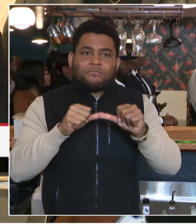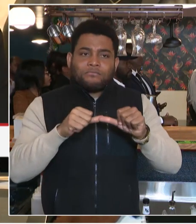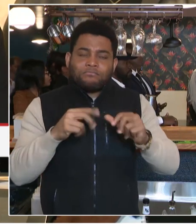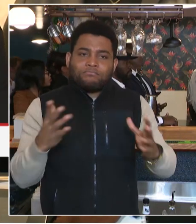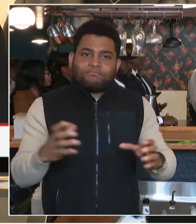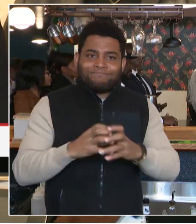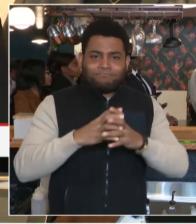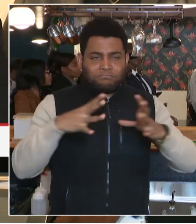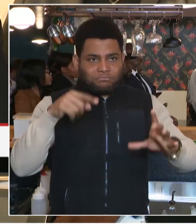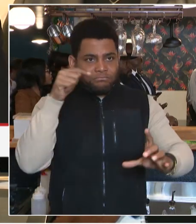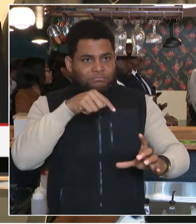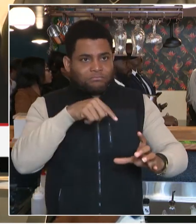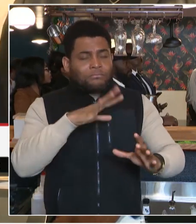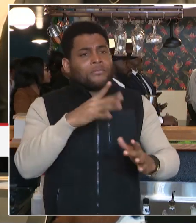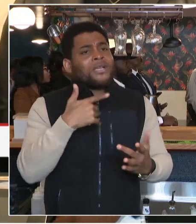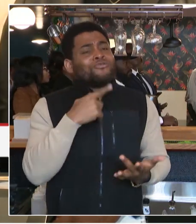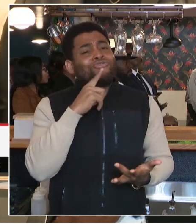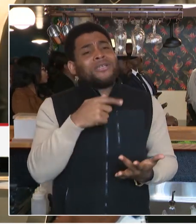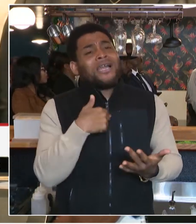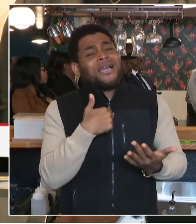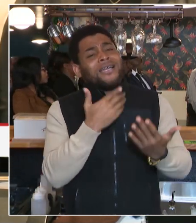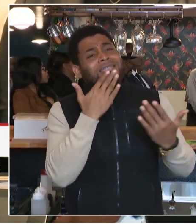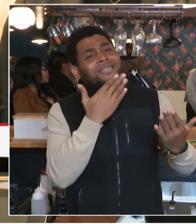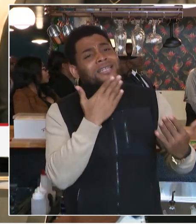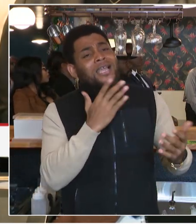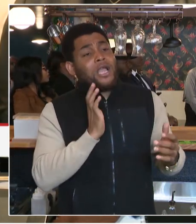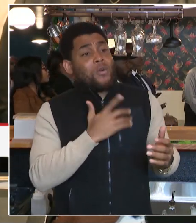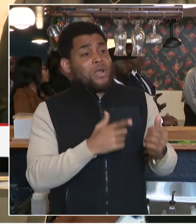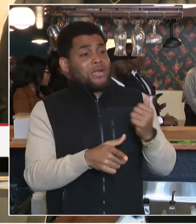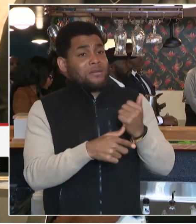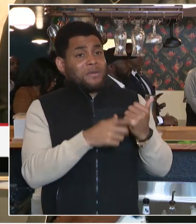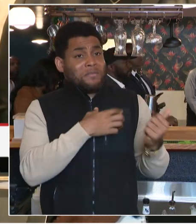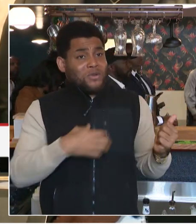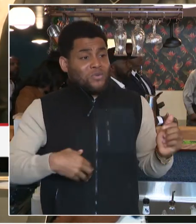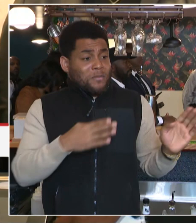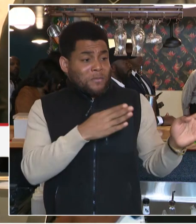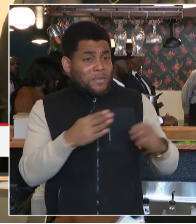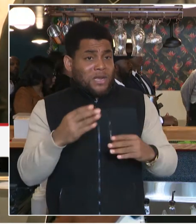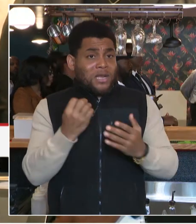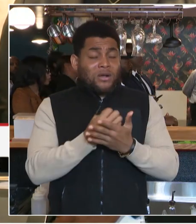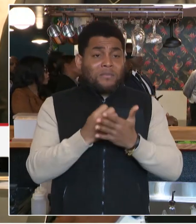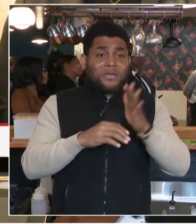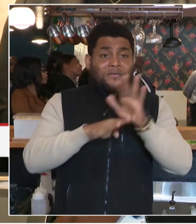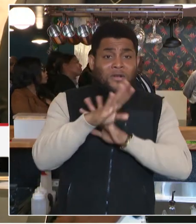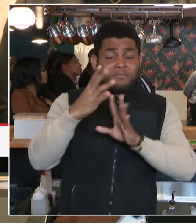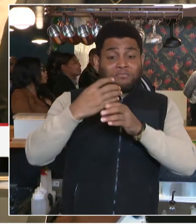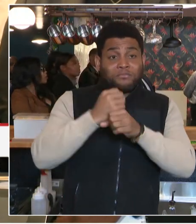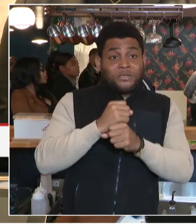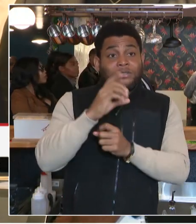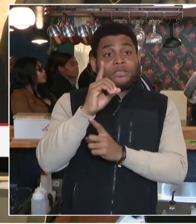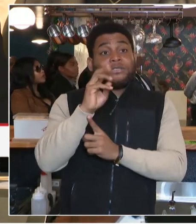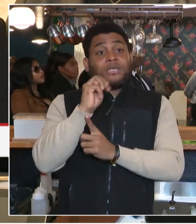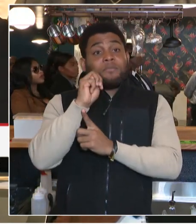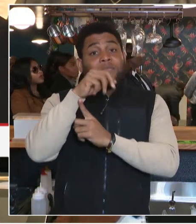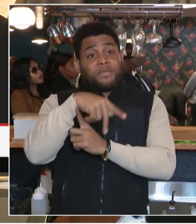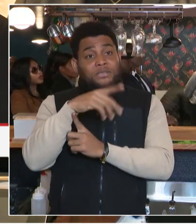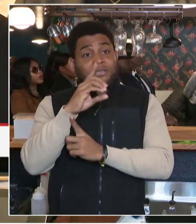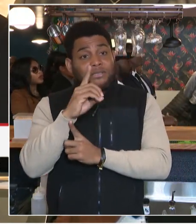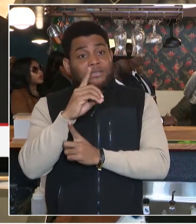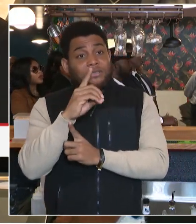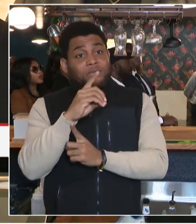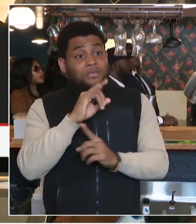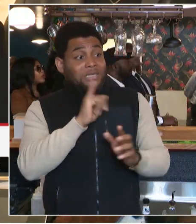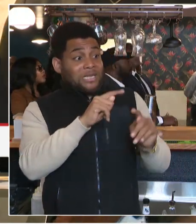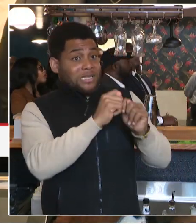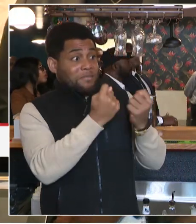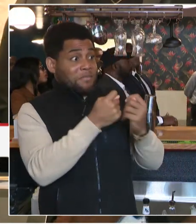team. It takes a lot of people to make sure that the trains are running. So Sabangle Cook, thank you, and the rest of the grants team who are